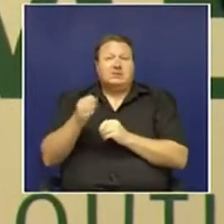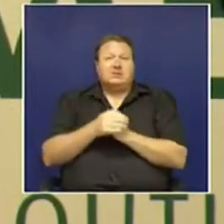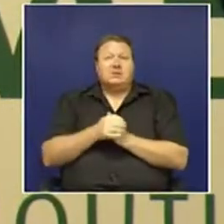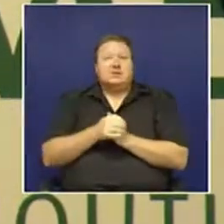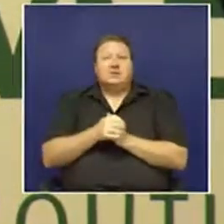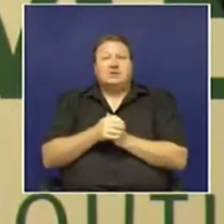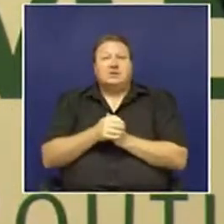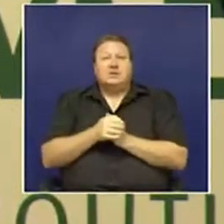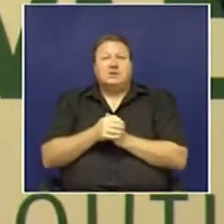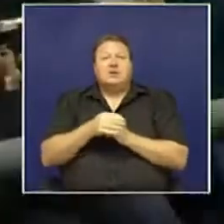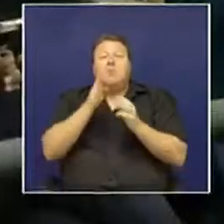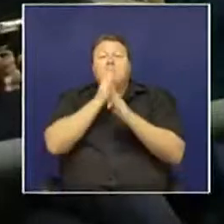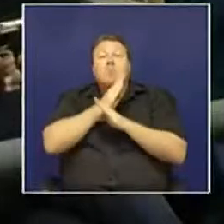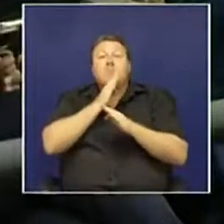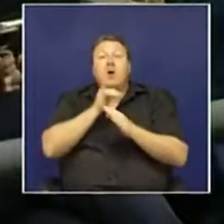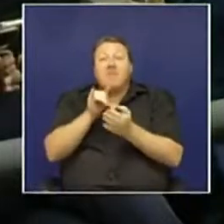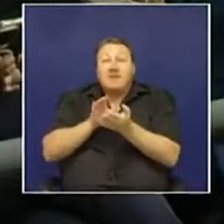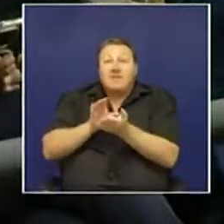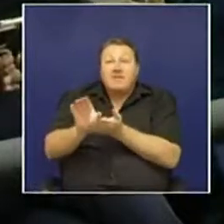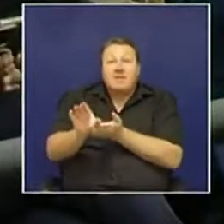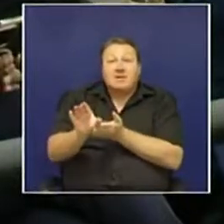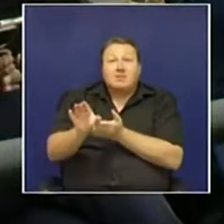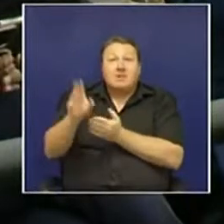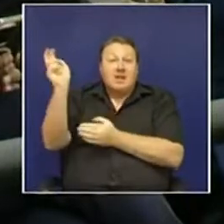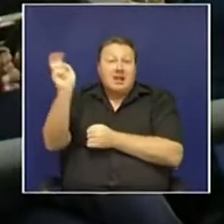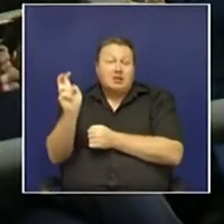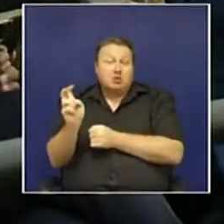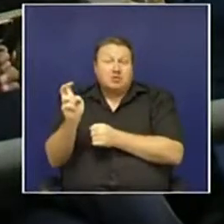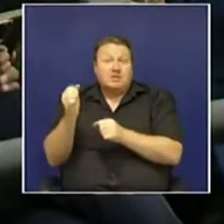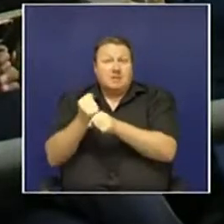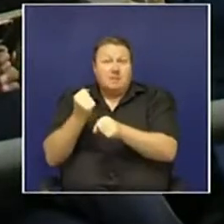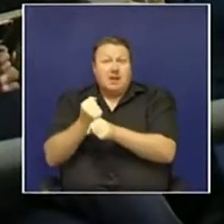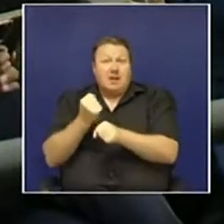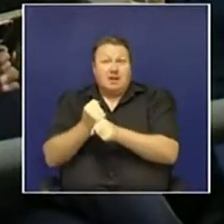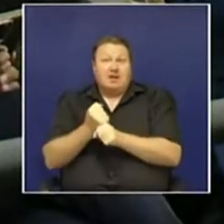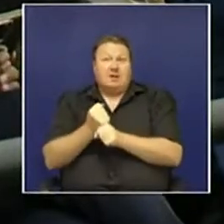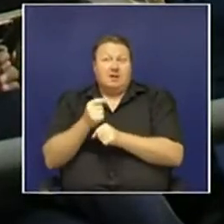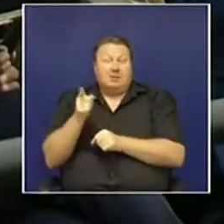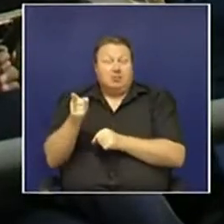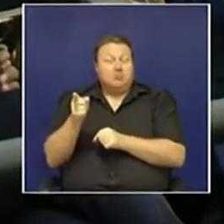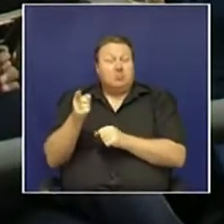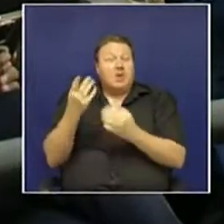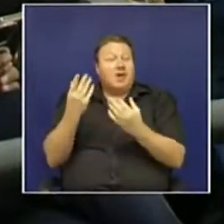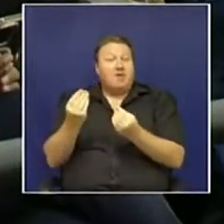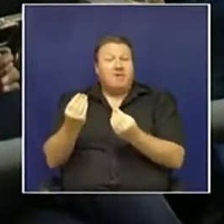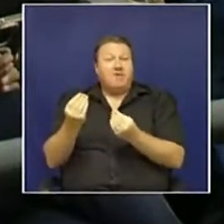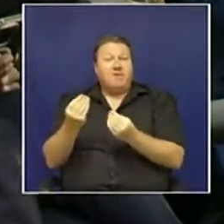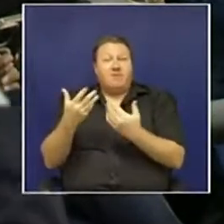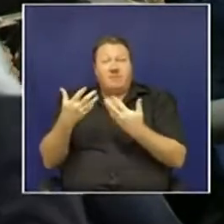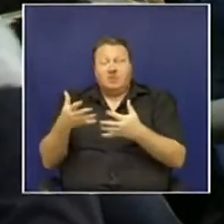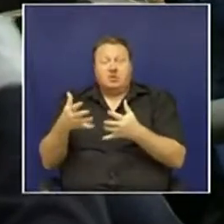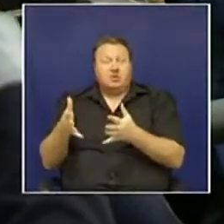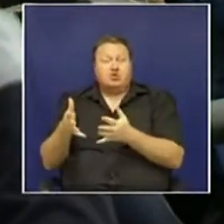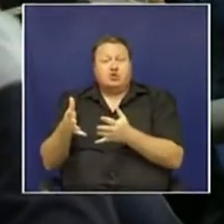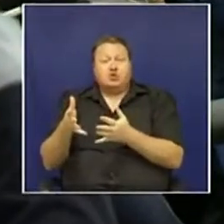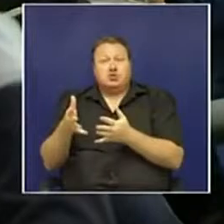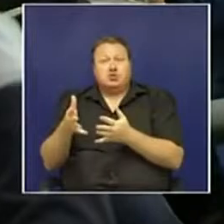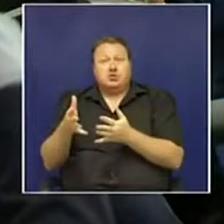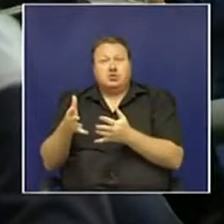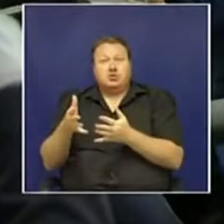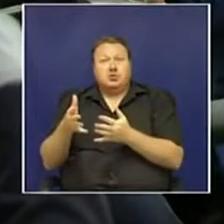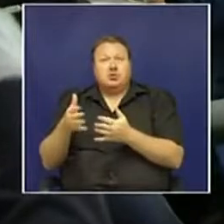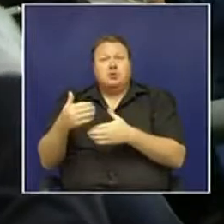private investment, accelerating generation capacity and driving the transition towards